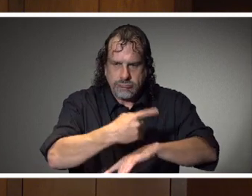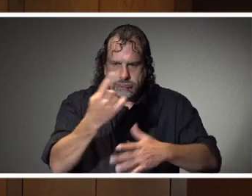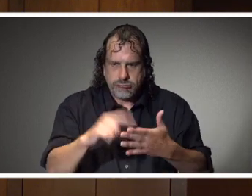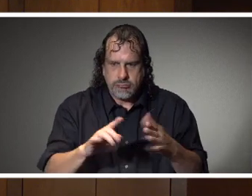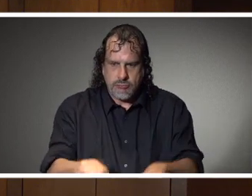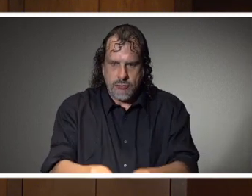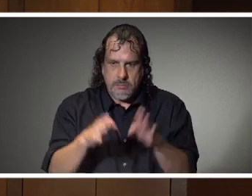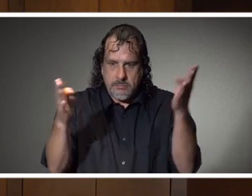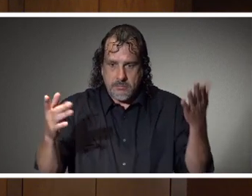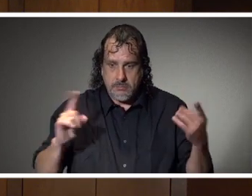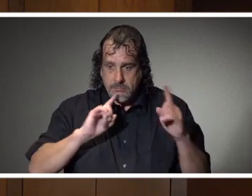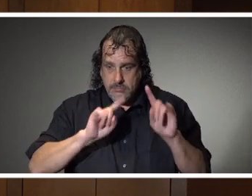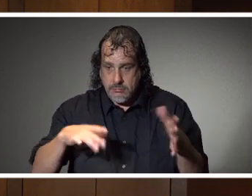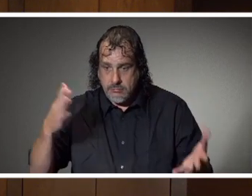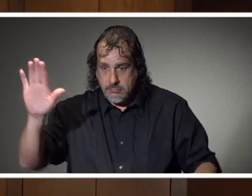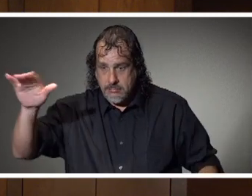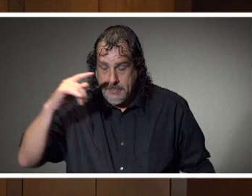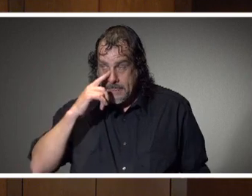have?